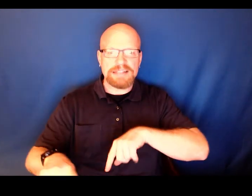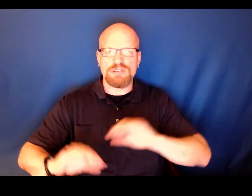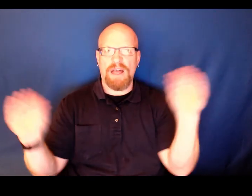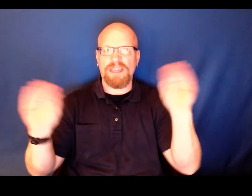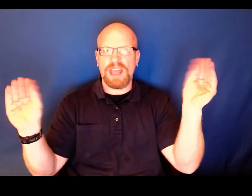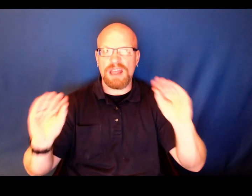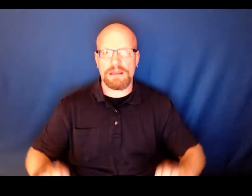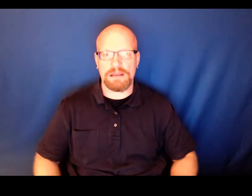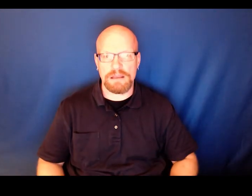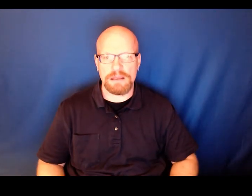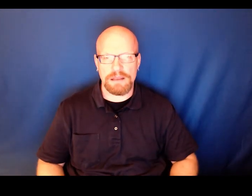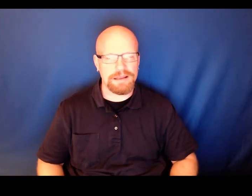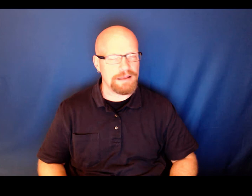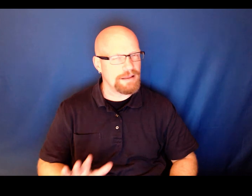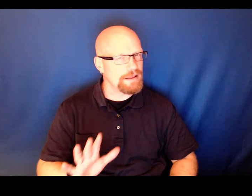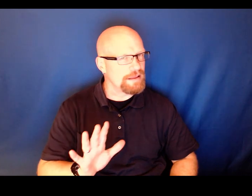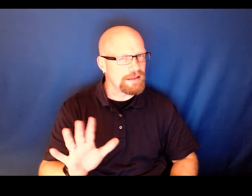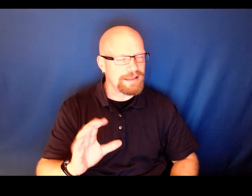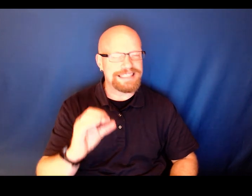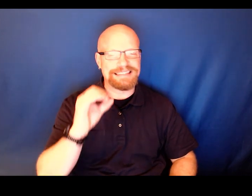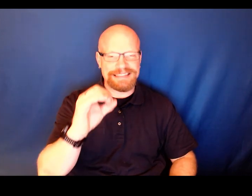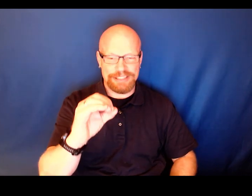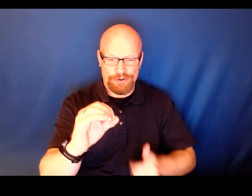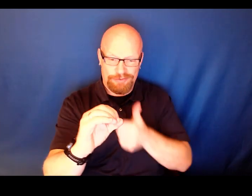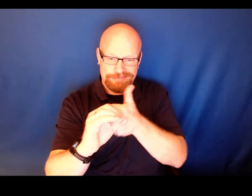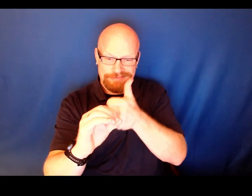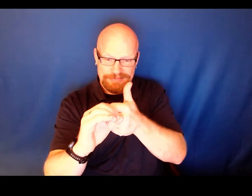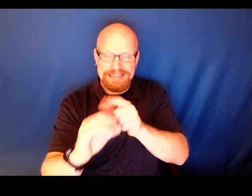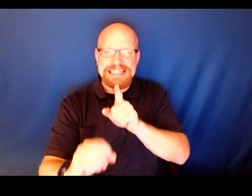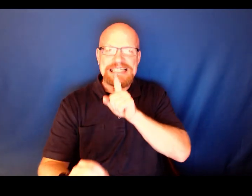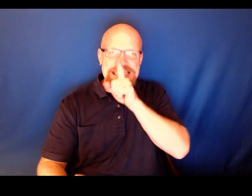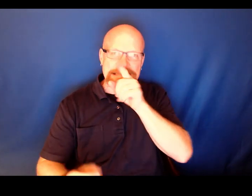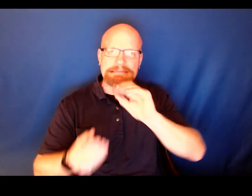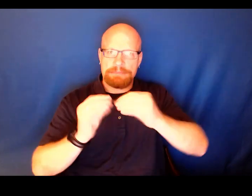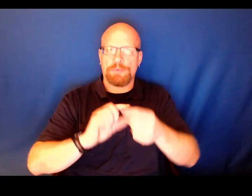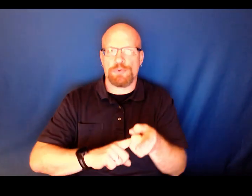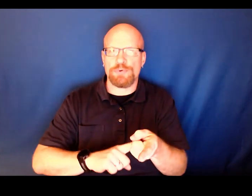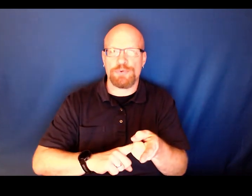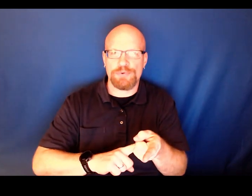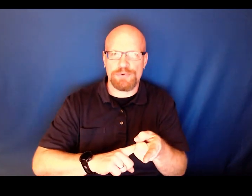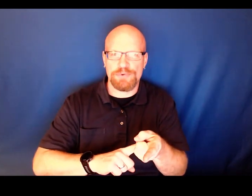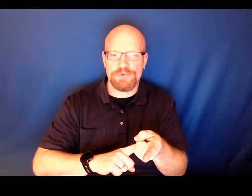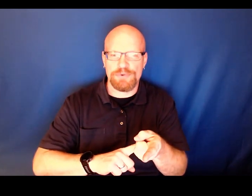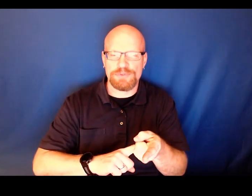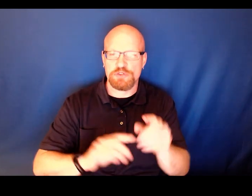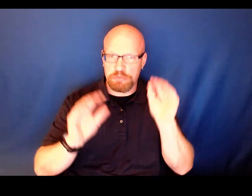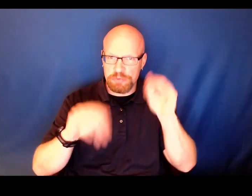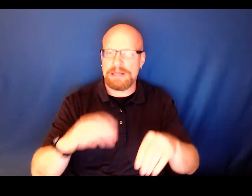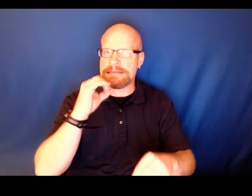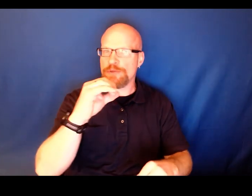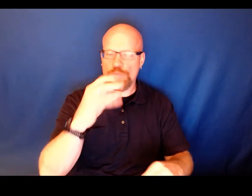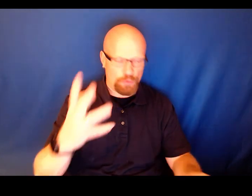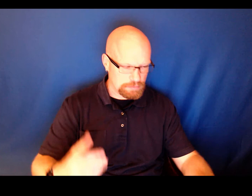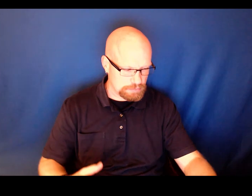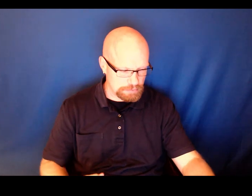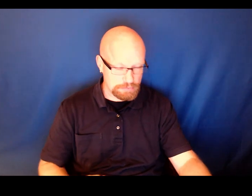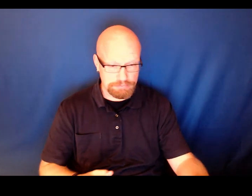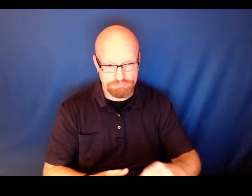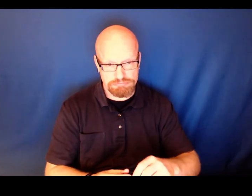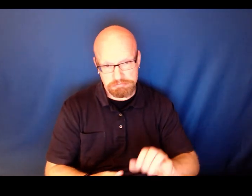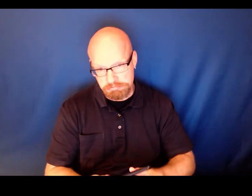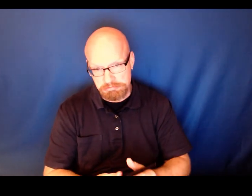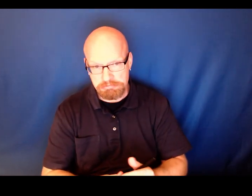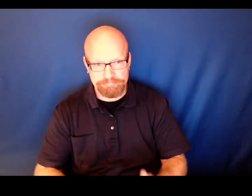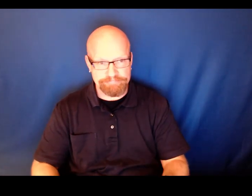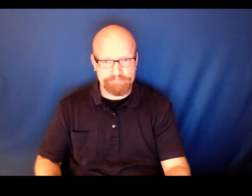So my answer is nothing. No, it's not nothing. 0 is a number. It is a value. So you put down your